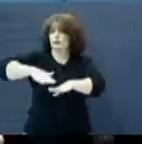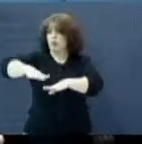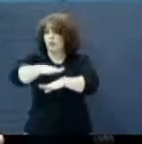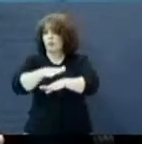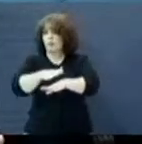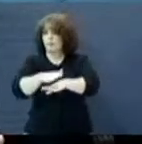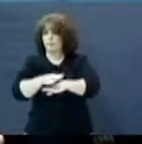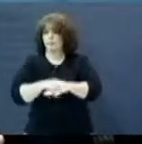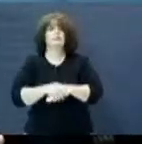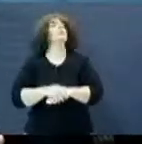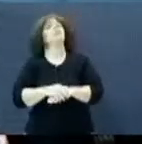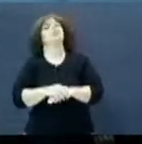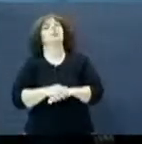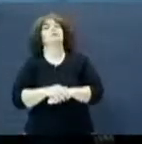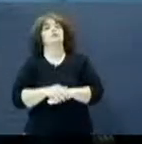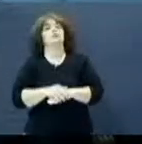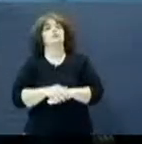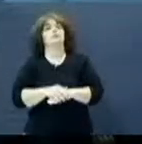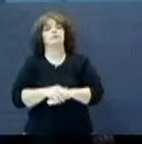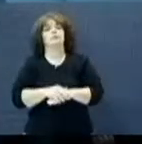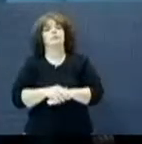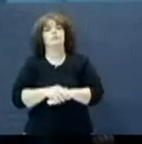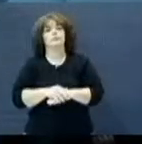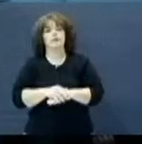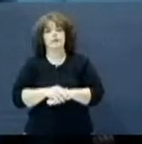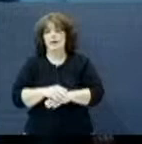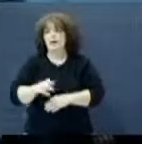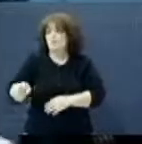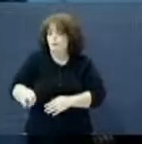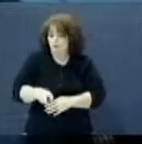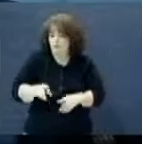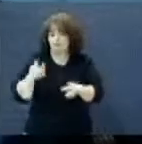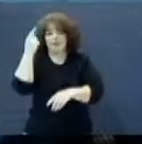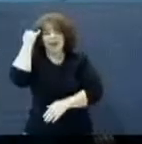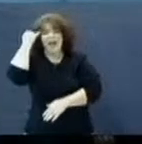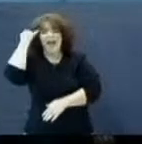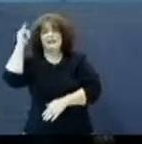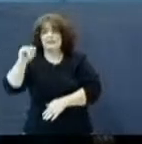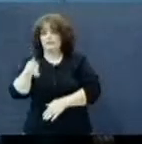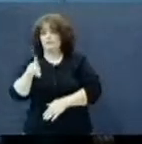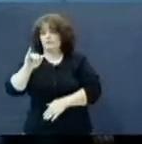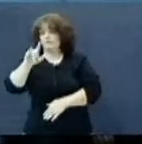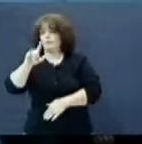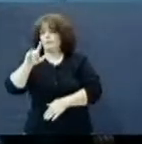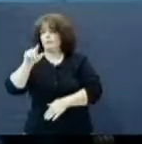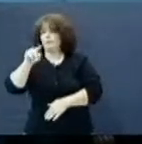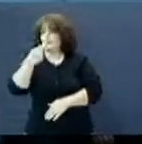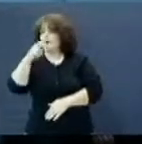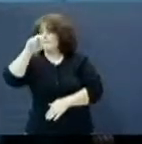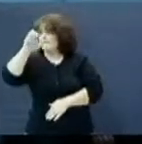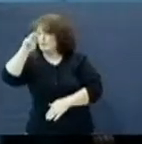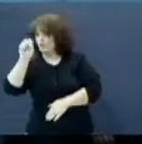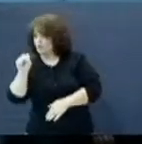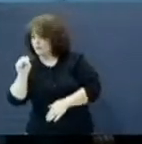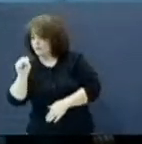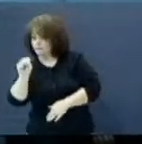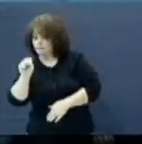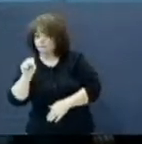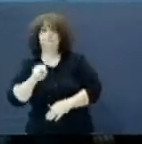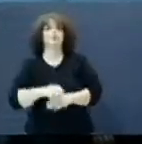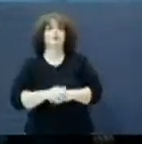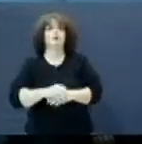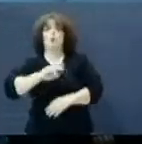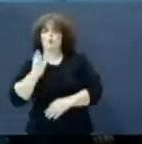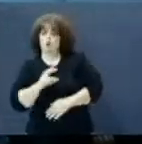of Tabernacles. Now, they were pilgrims. By the way, if you read 1 Peter, we are pilgrims. We're on